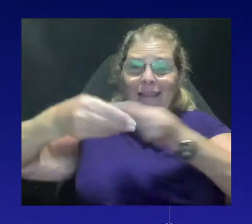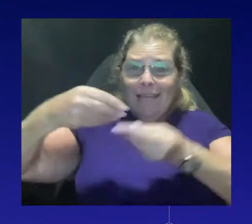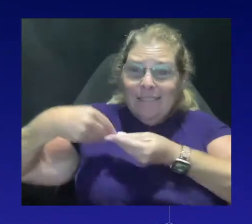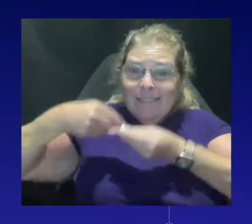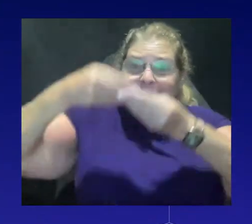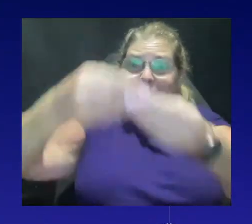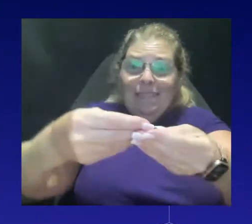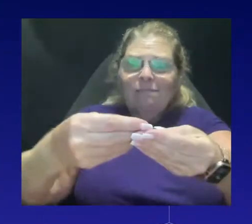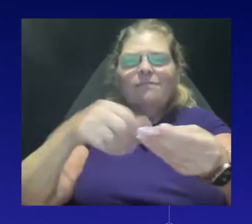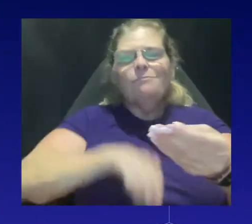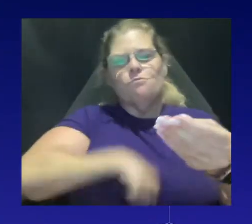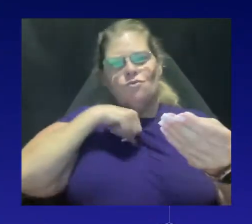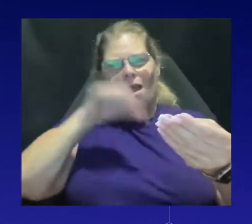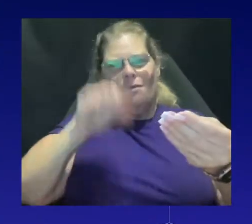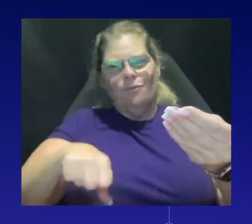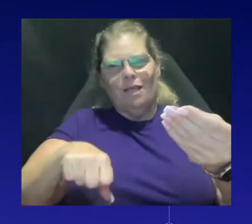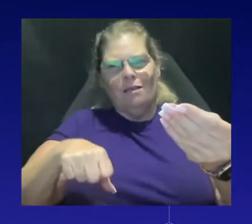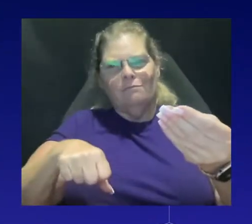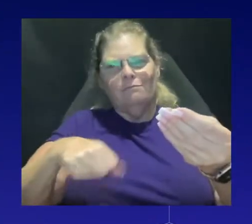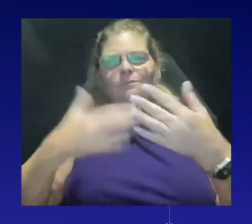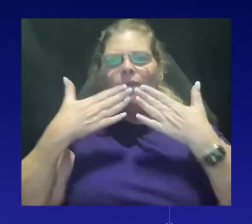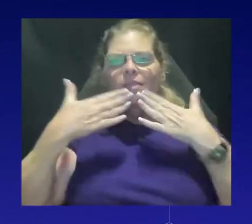much.